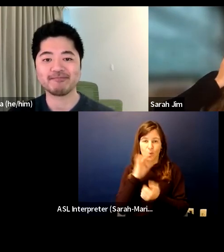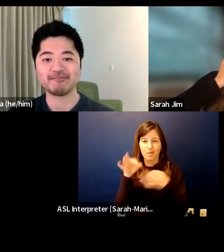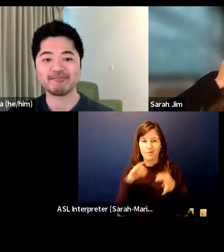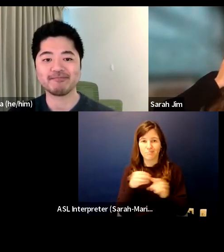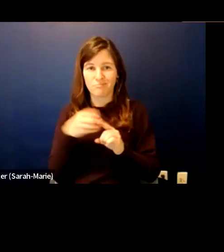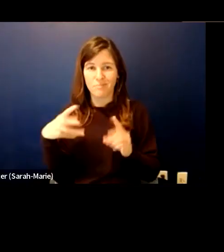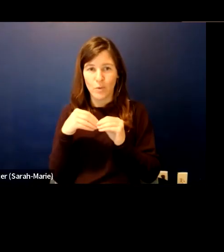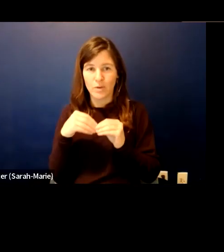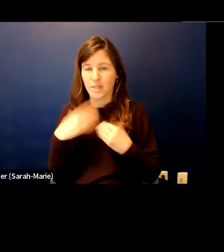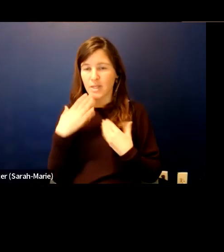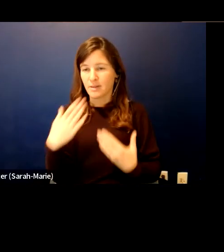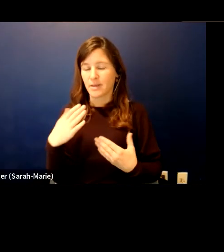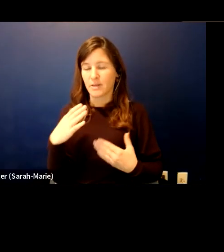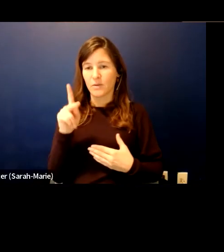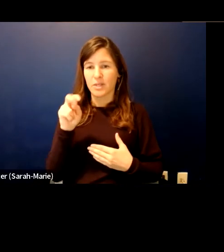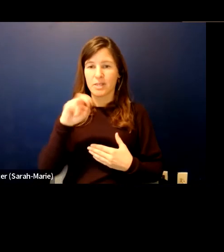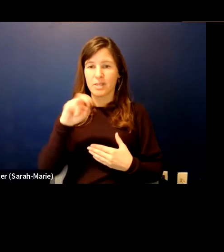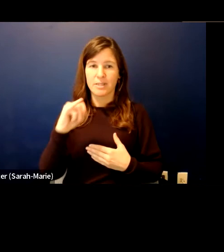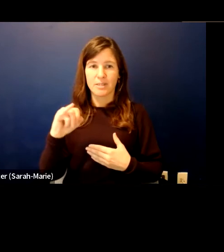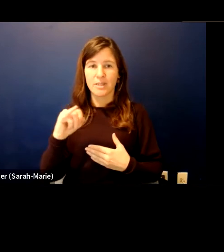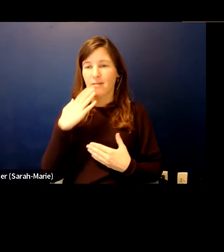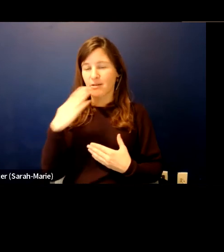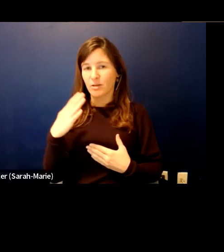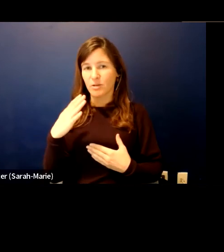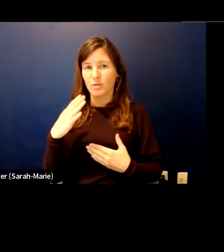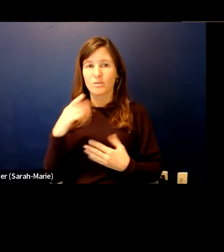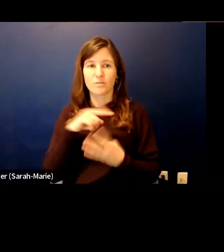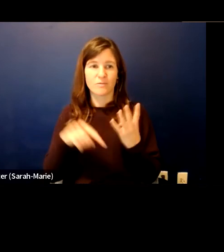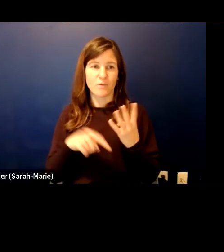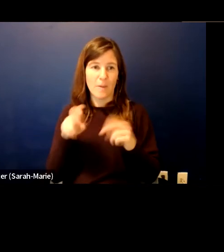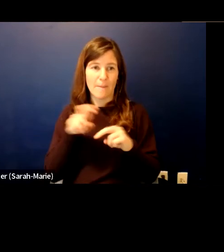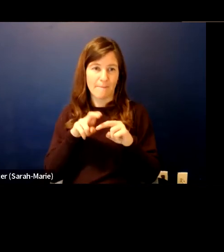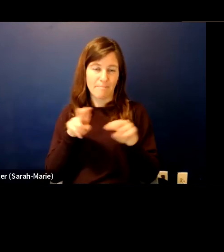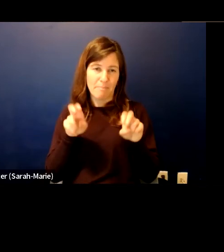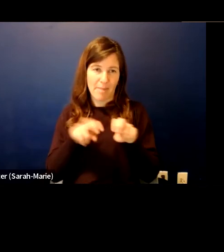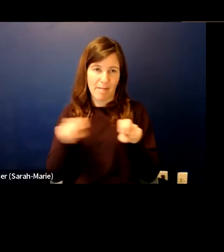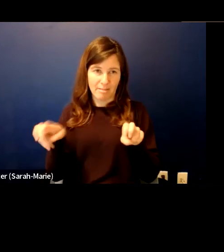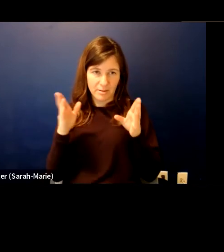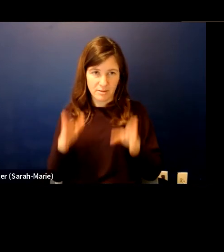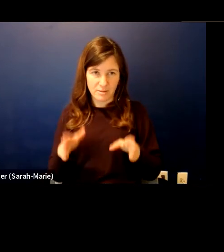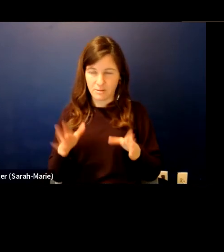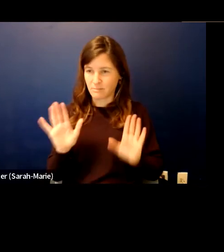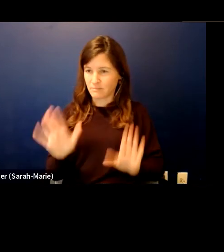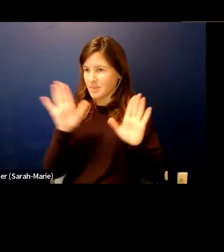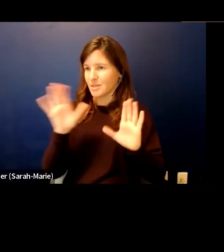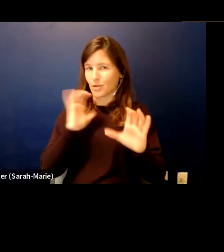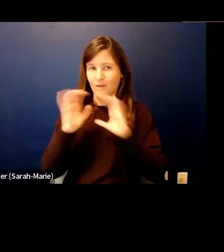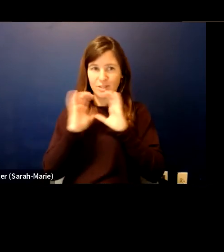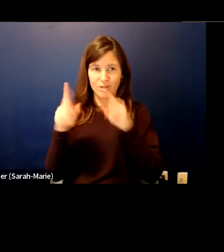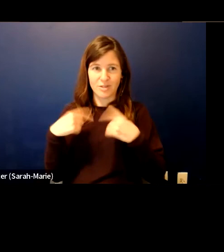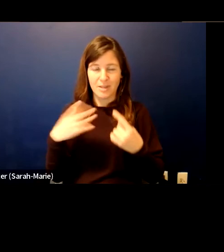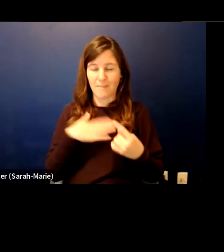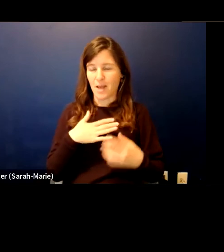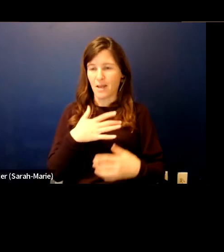Great. Thank you so much, Kenzie. And thank you again to Charles, Sarah, Sean, and Regan. Amazing conversations. I know my mind and my heart are